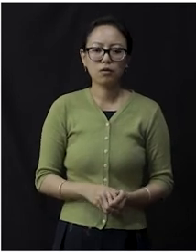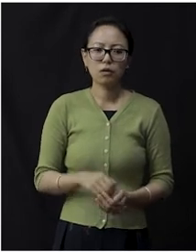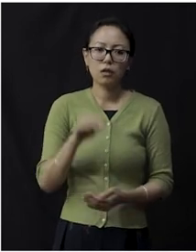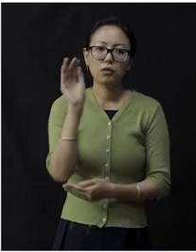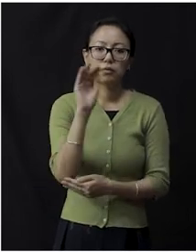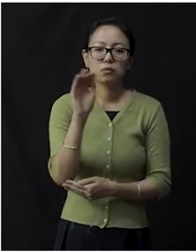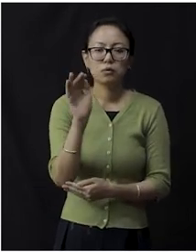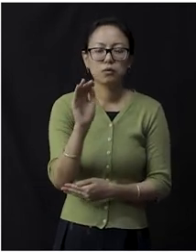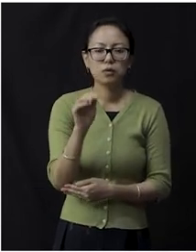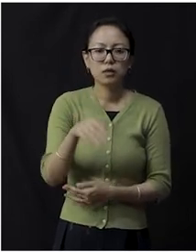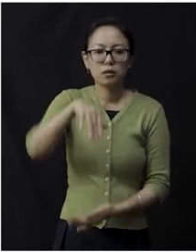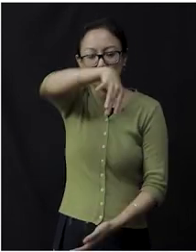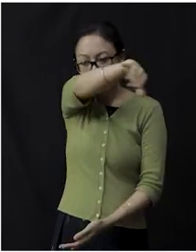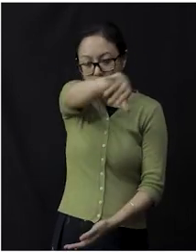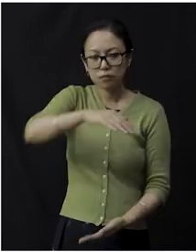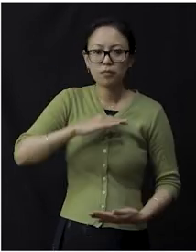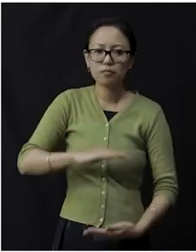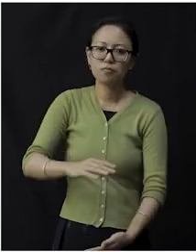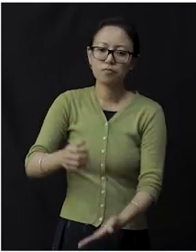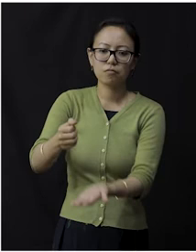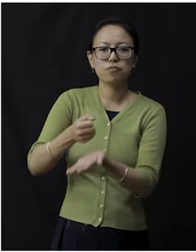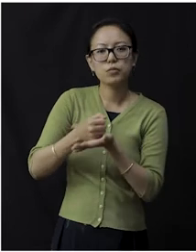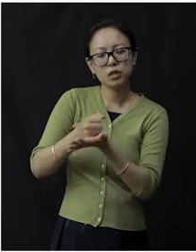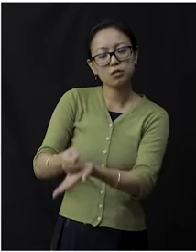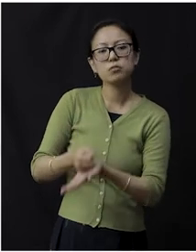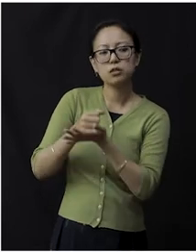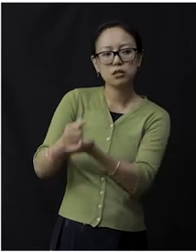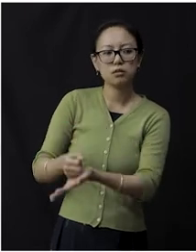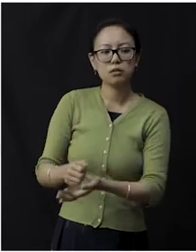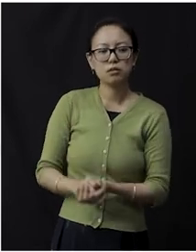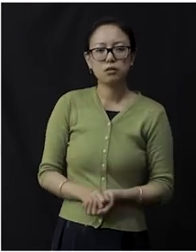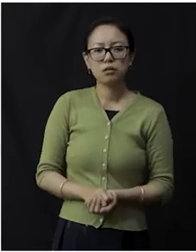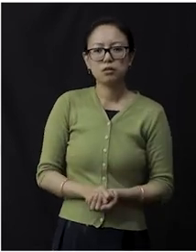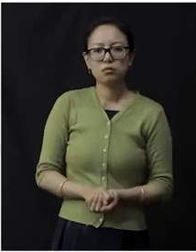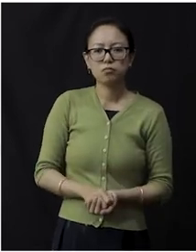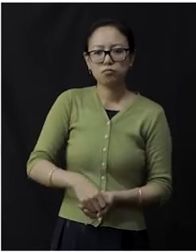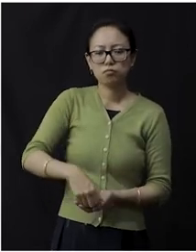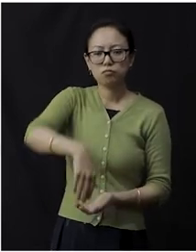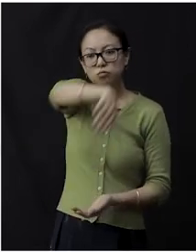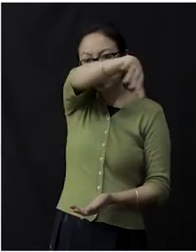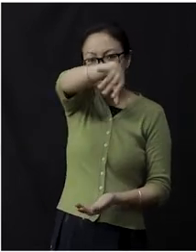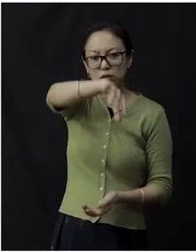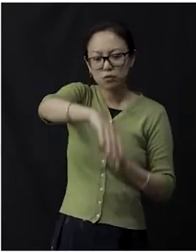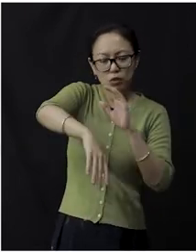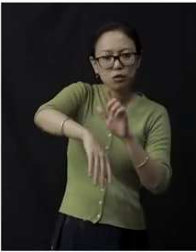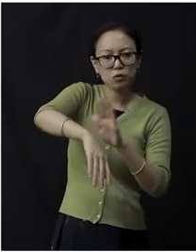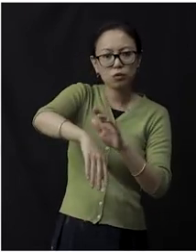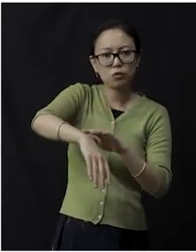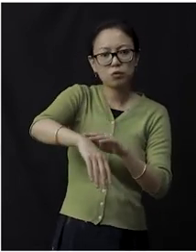the crocodile. Now remember, the bulgy nose is already there in his mouth. So I